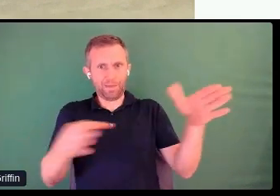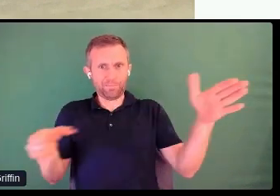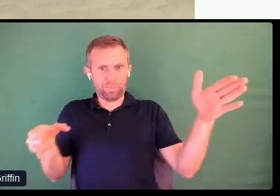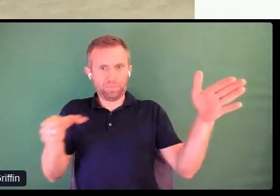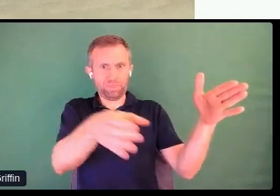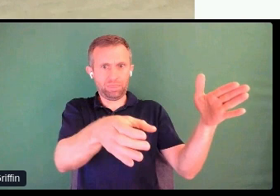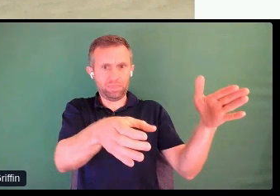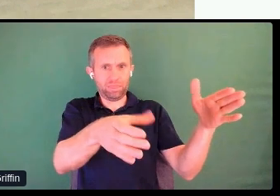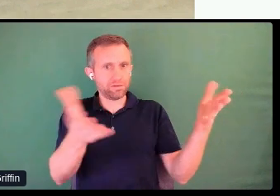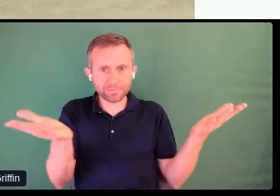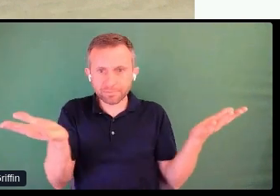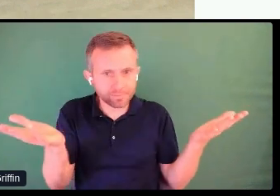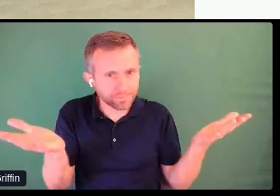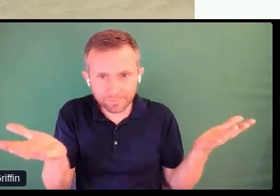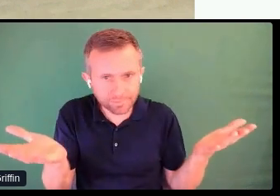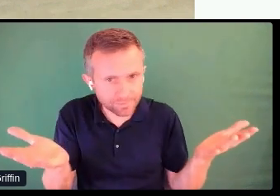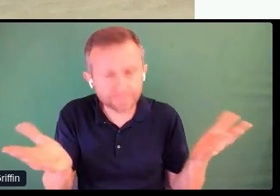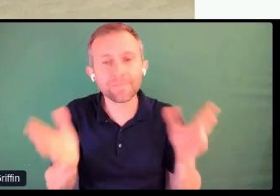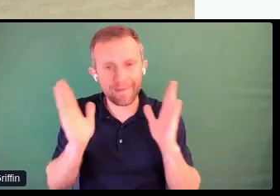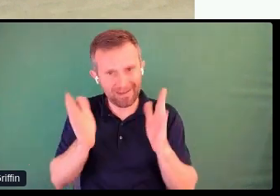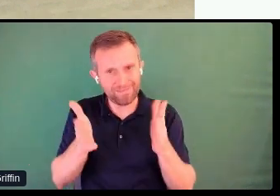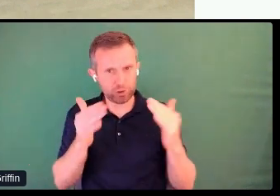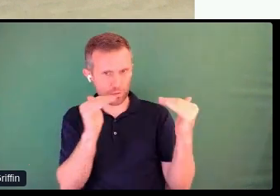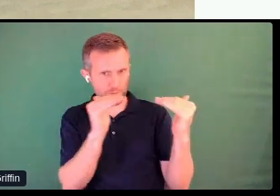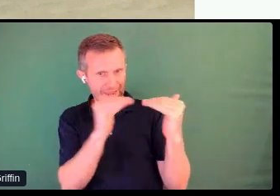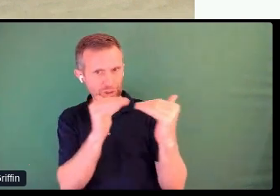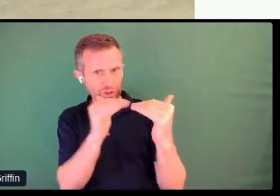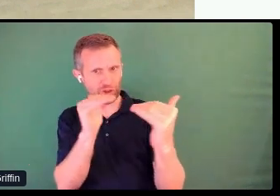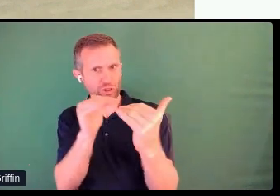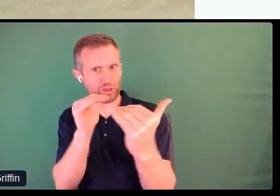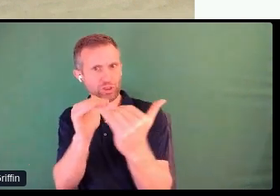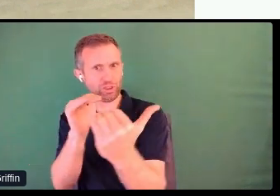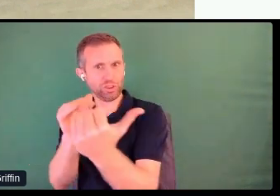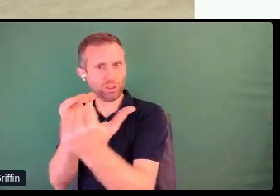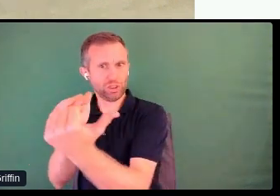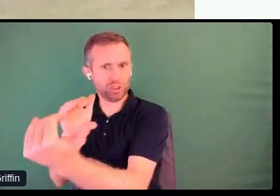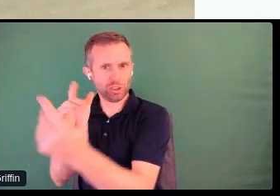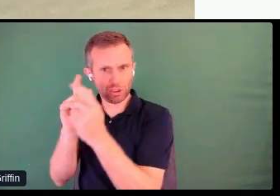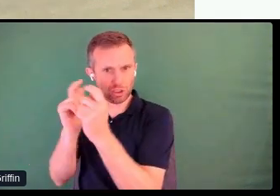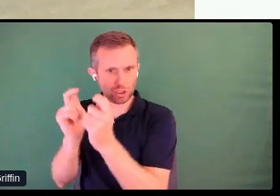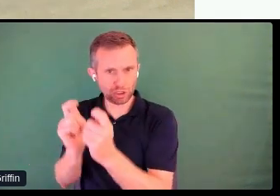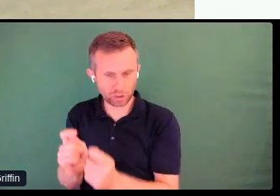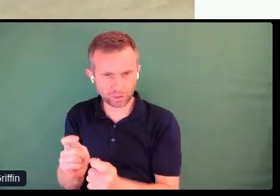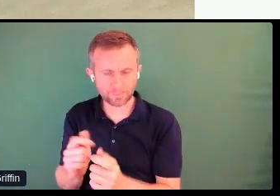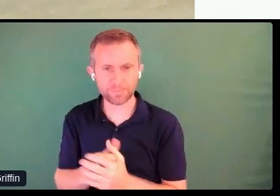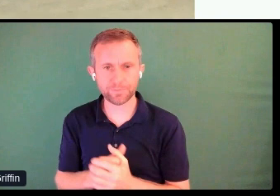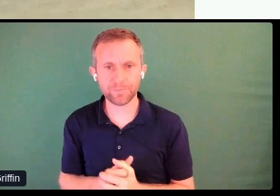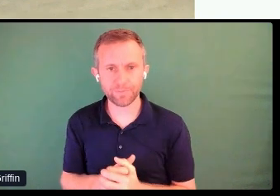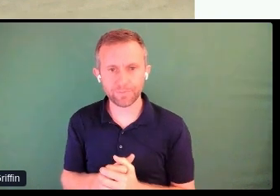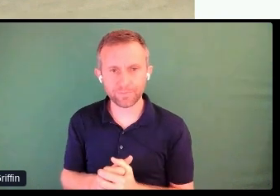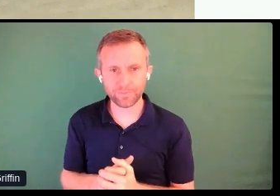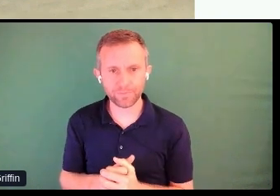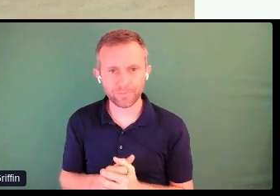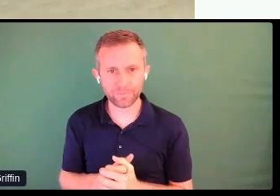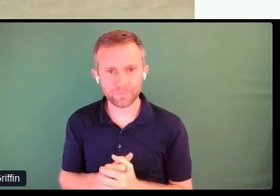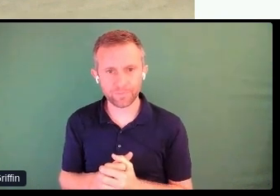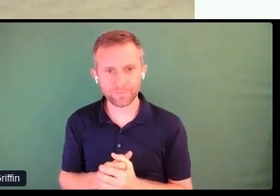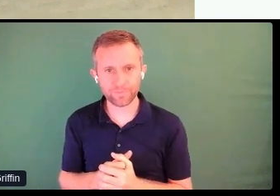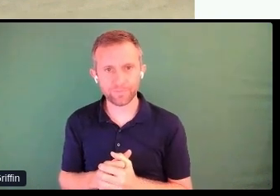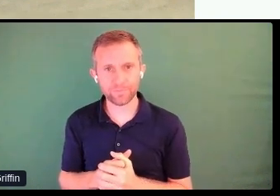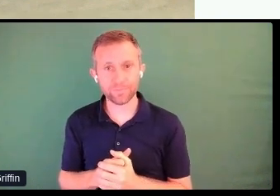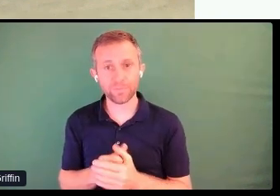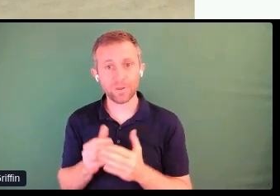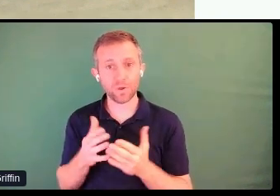we can come to new insights. Quite clearly, a lot depends on the task at hand as well. It's important to have the right tool